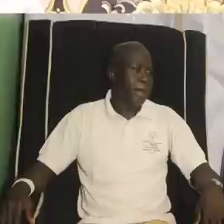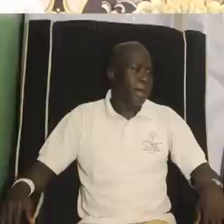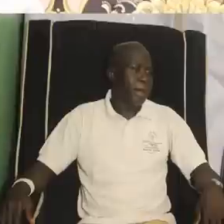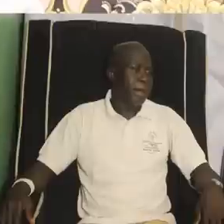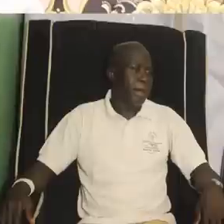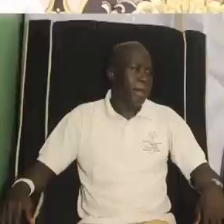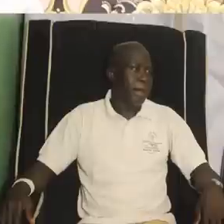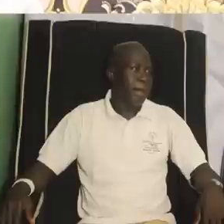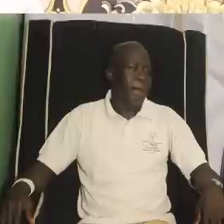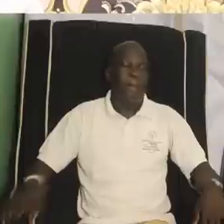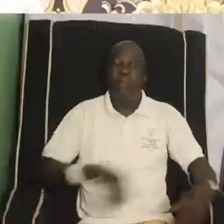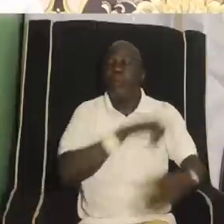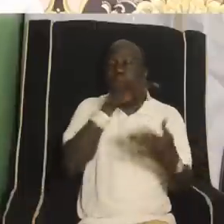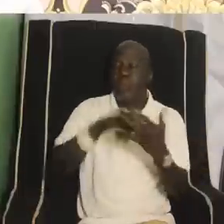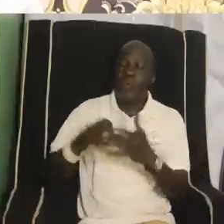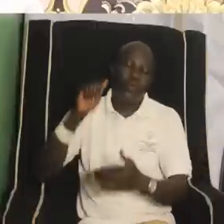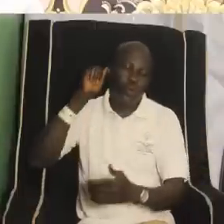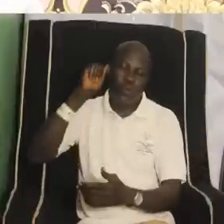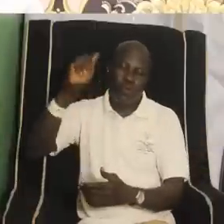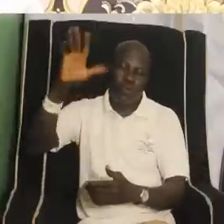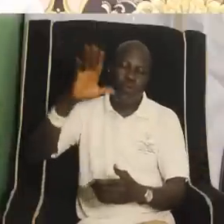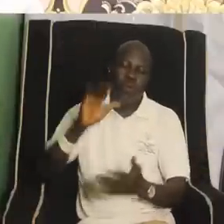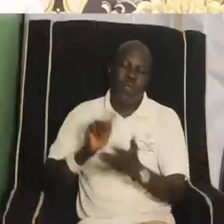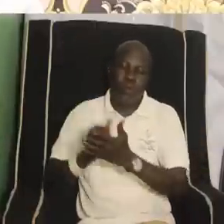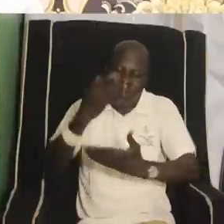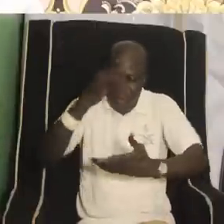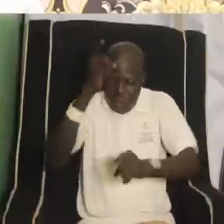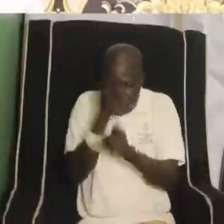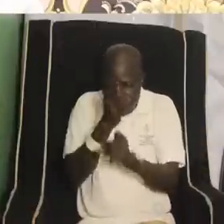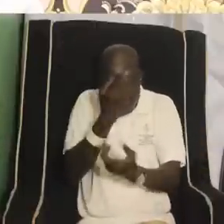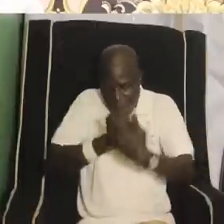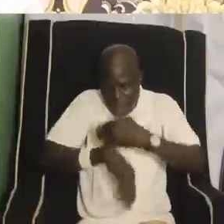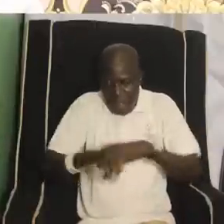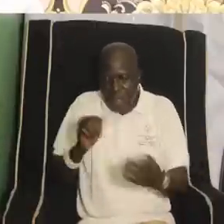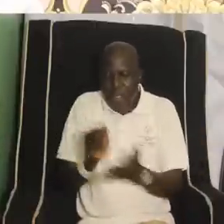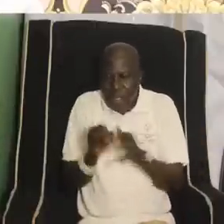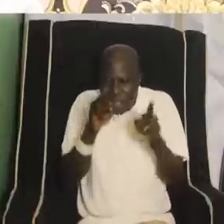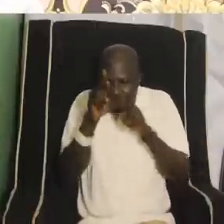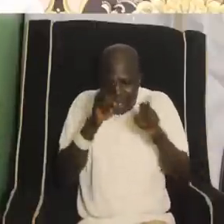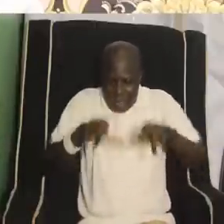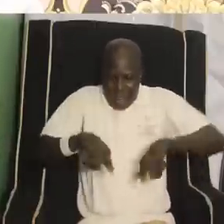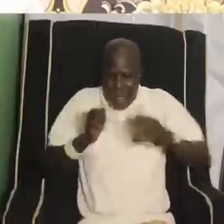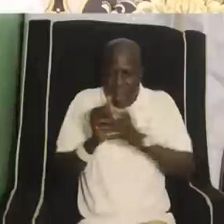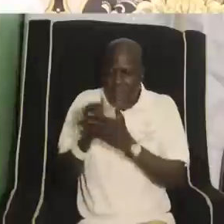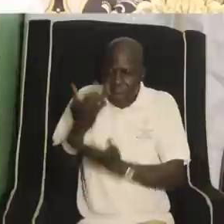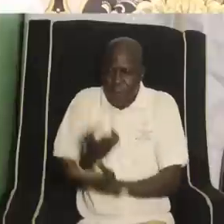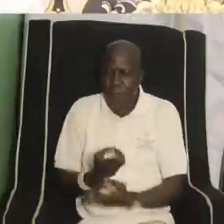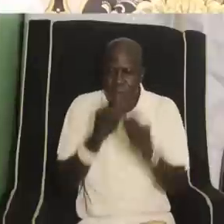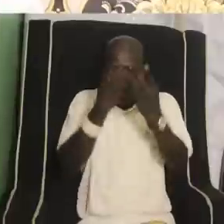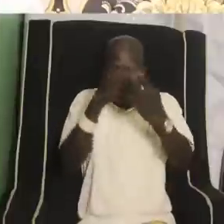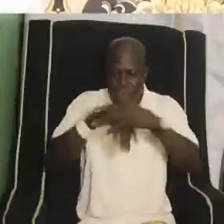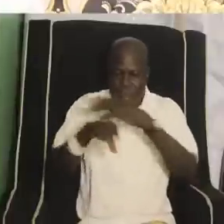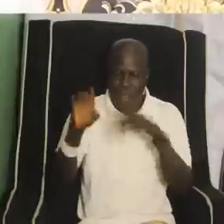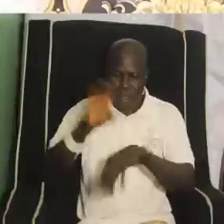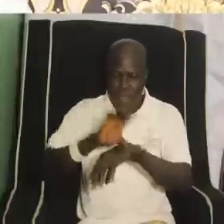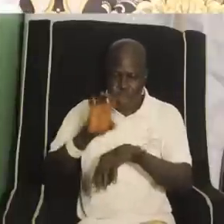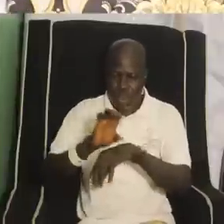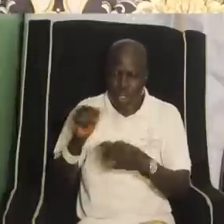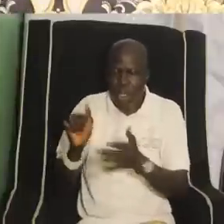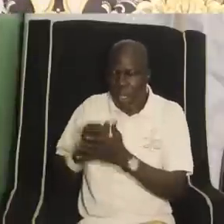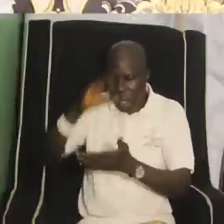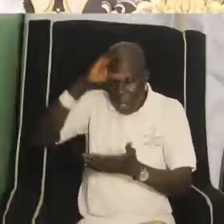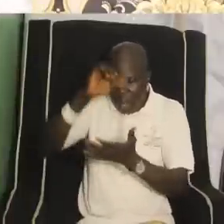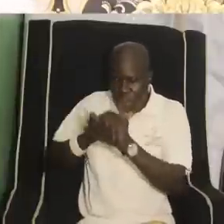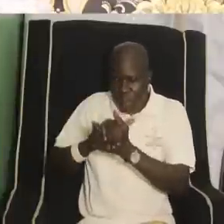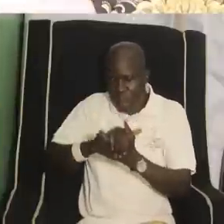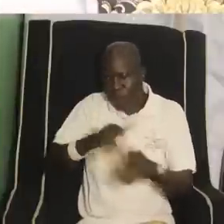sibe. This woman just delivered a baby in real life as they want to do child dedication in the church, but her husband